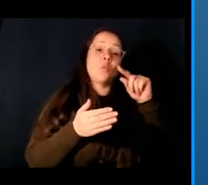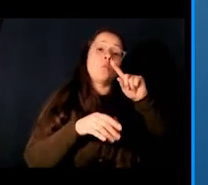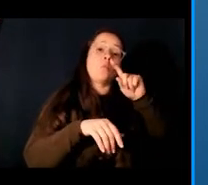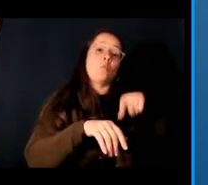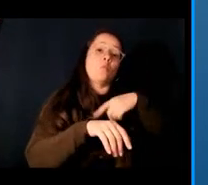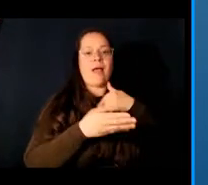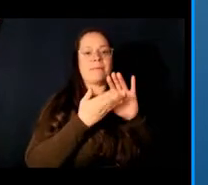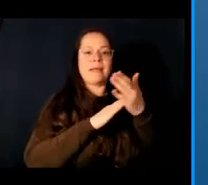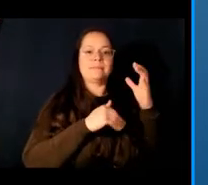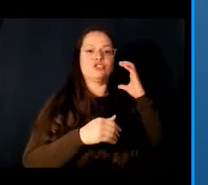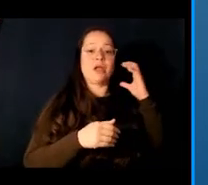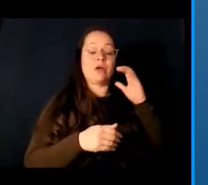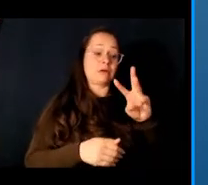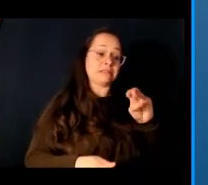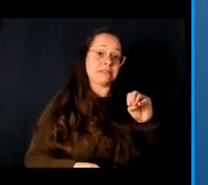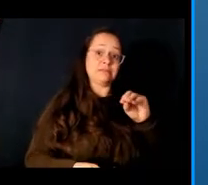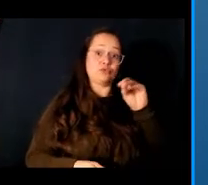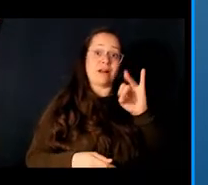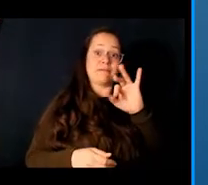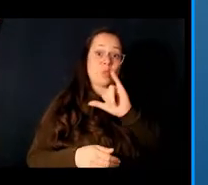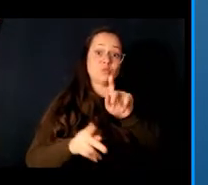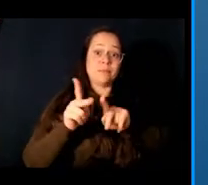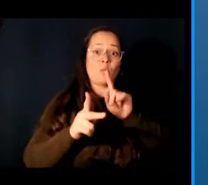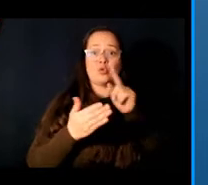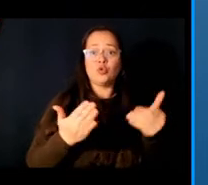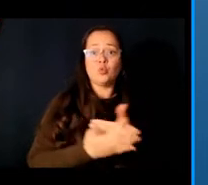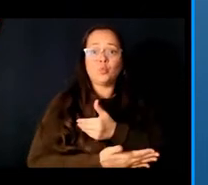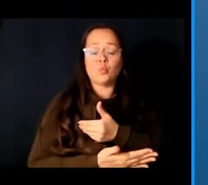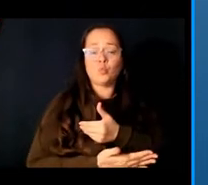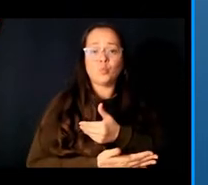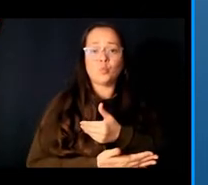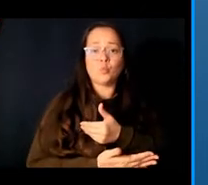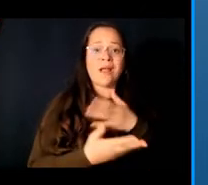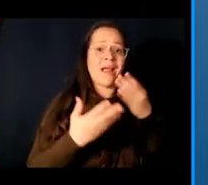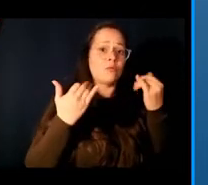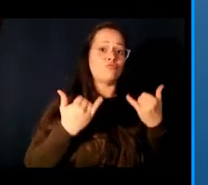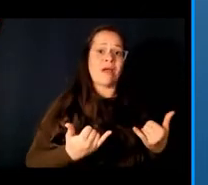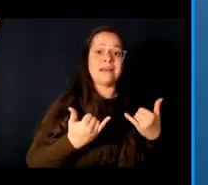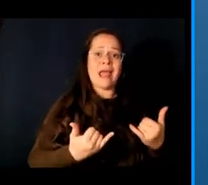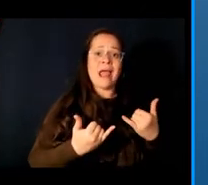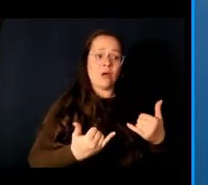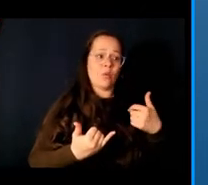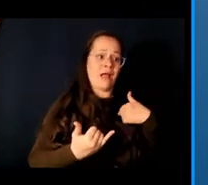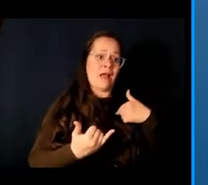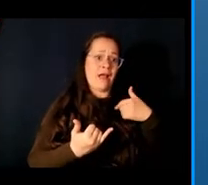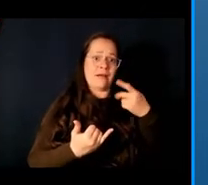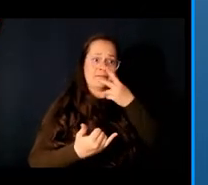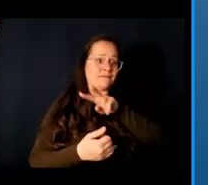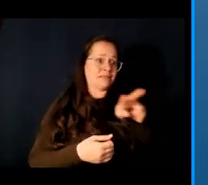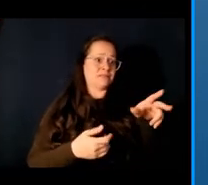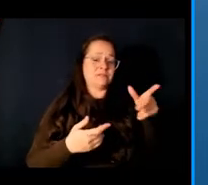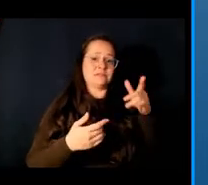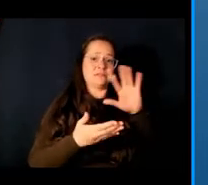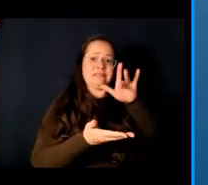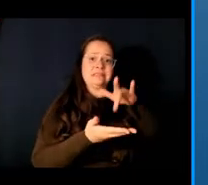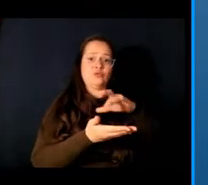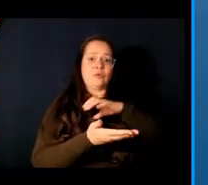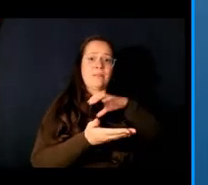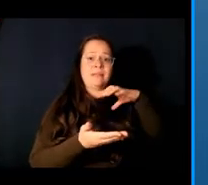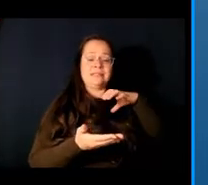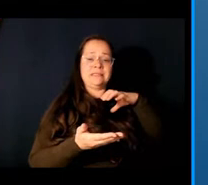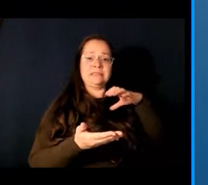uh income new they were new right now I'm facing Central committees